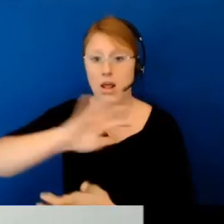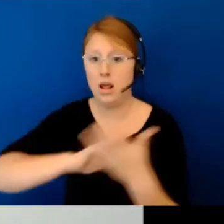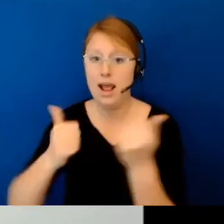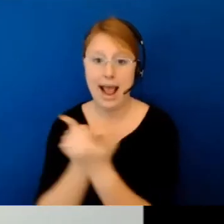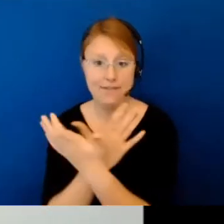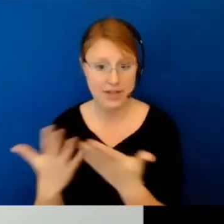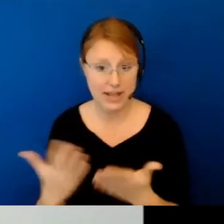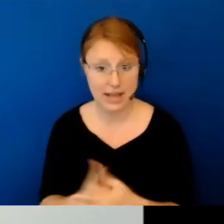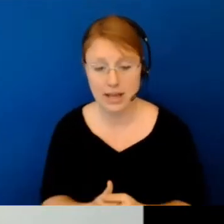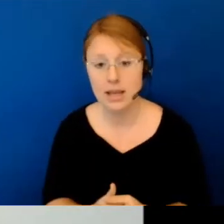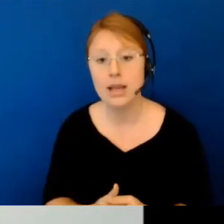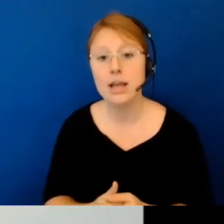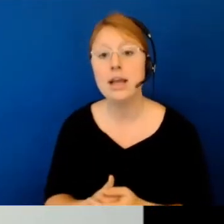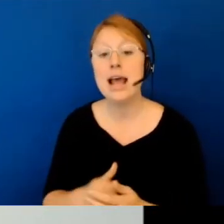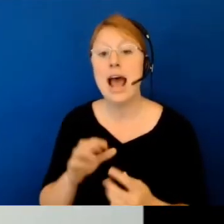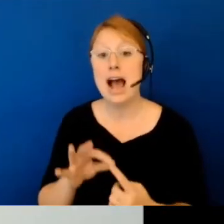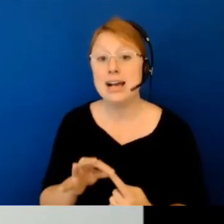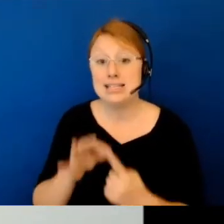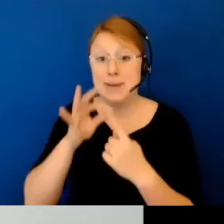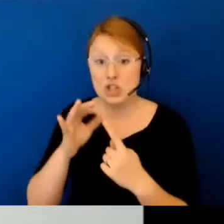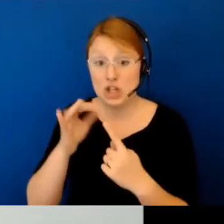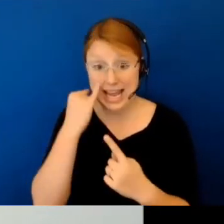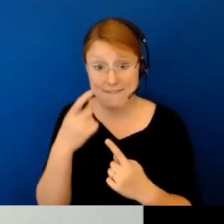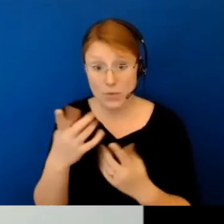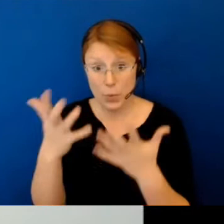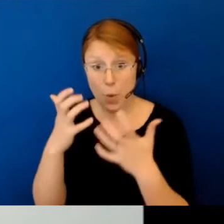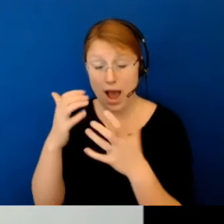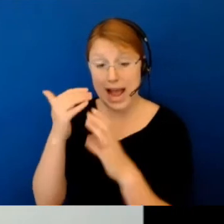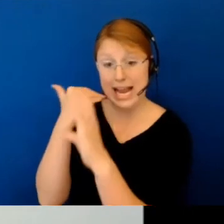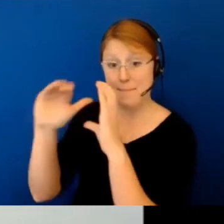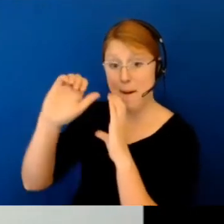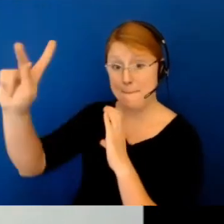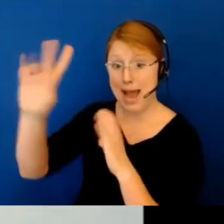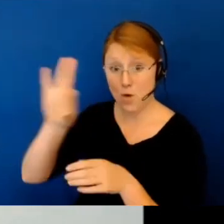completed accessible vote by mail ballot using email.